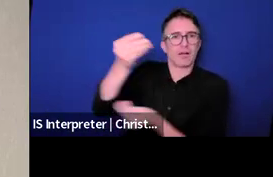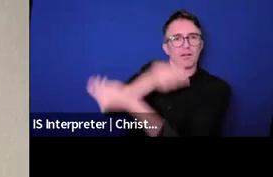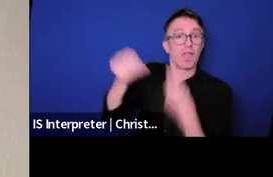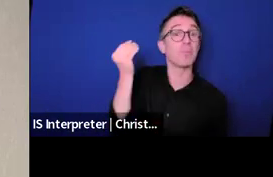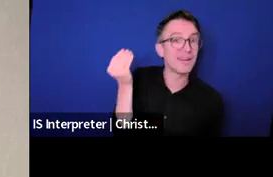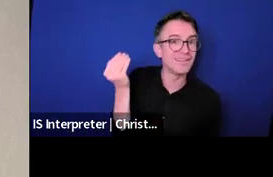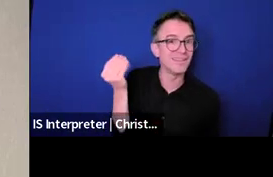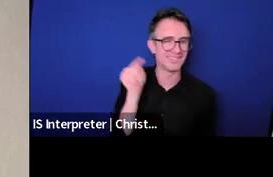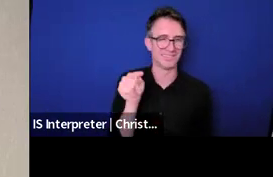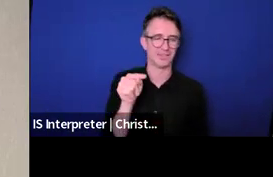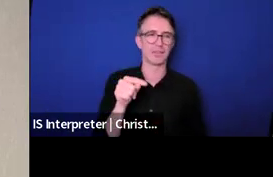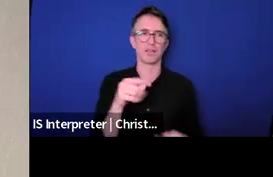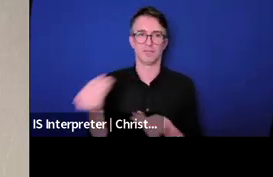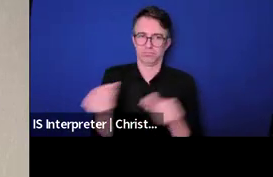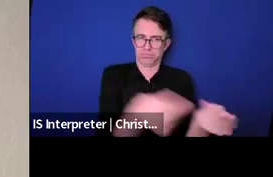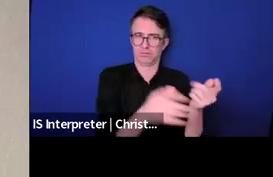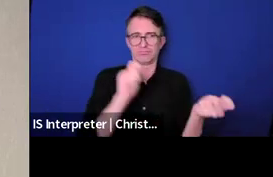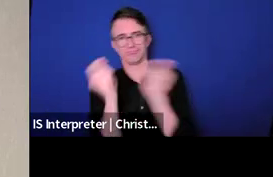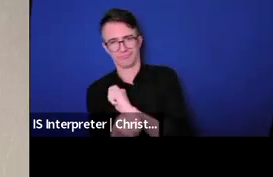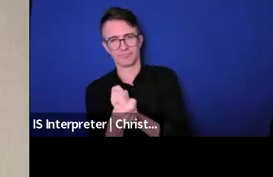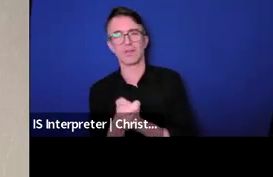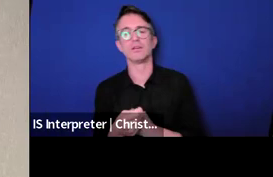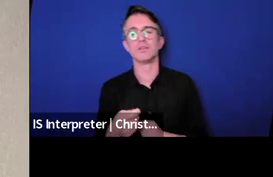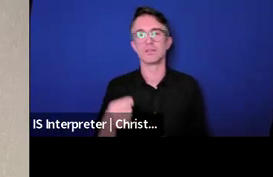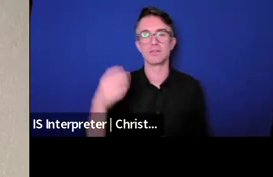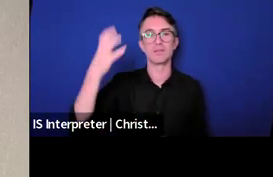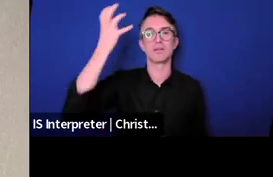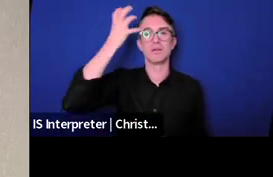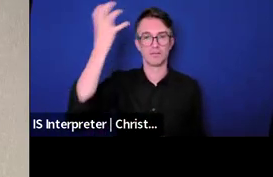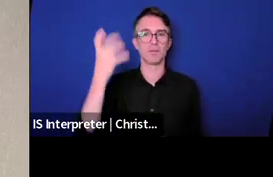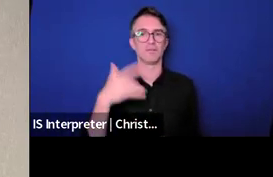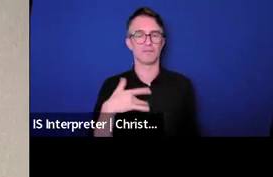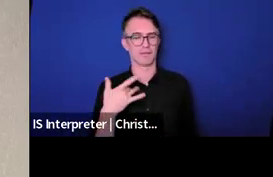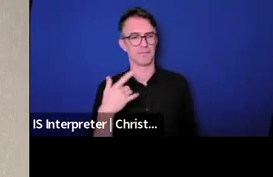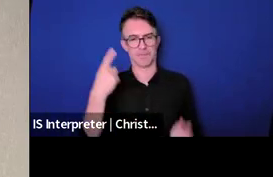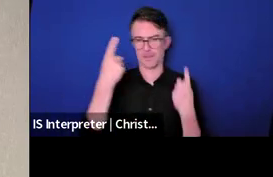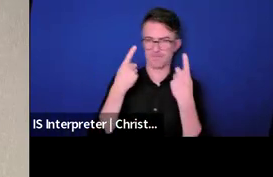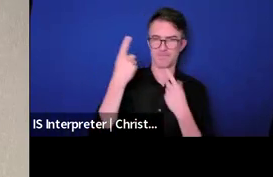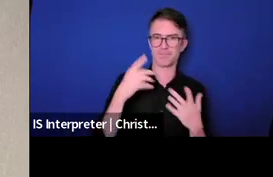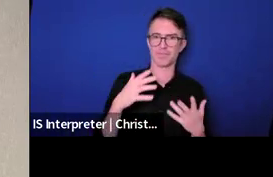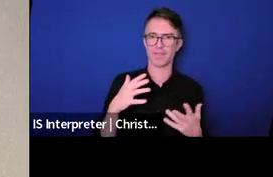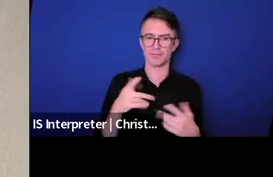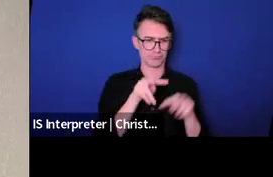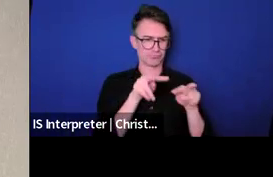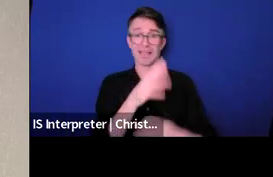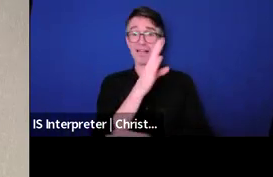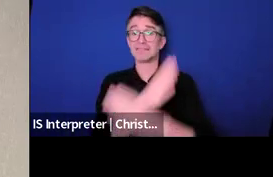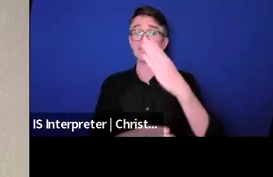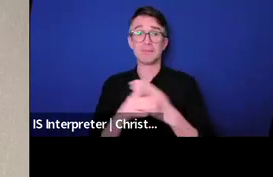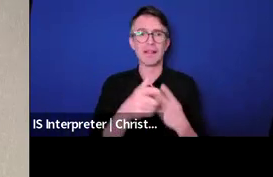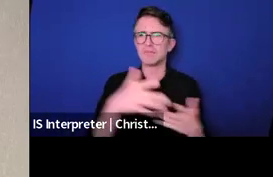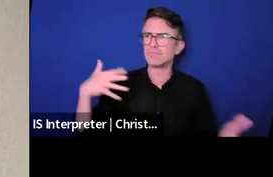of disability and also the user experience of persons and children with disabilities to be able to provide